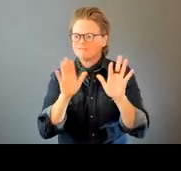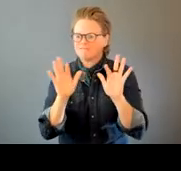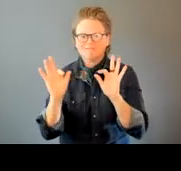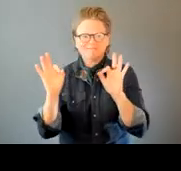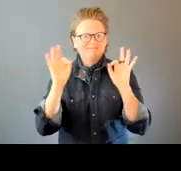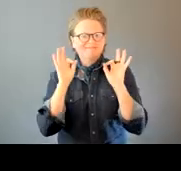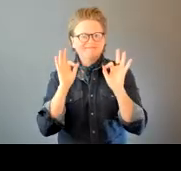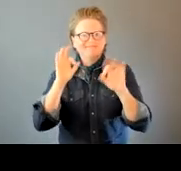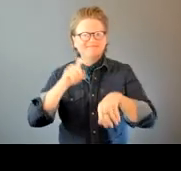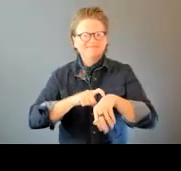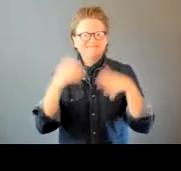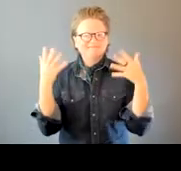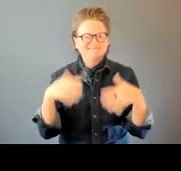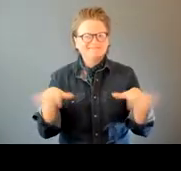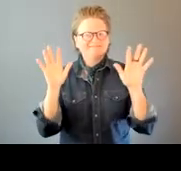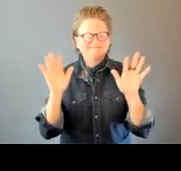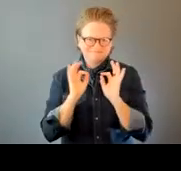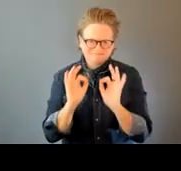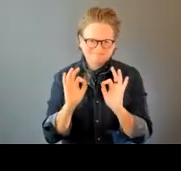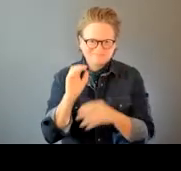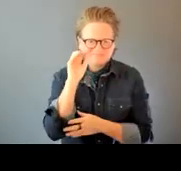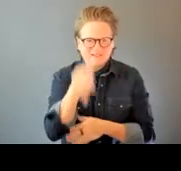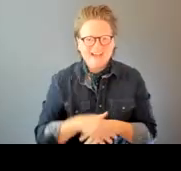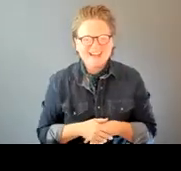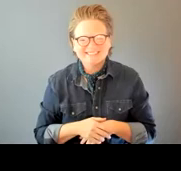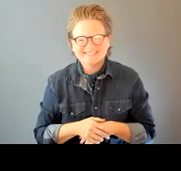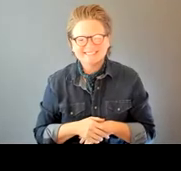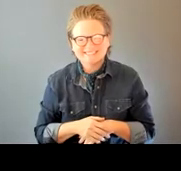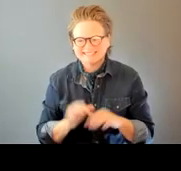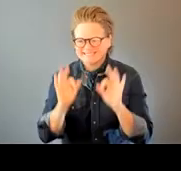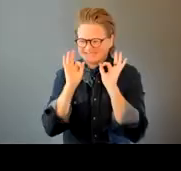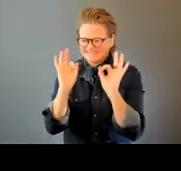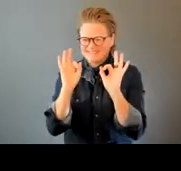everything's ready for the doctors to be able to answer it before the end of the night. And then that's it.